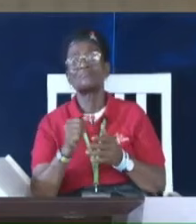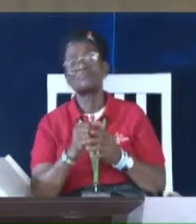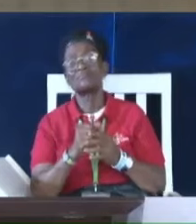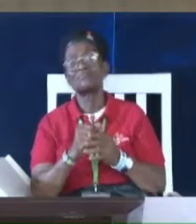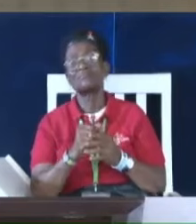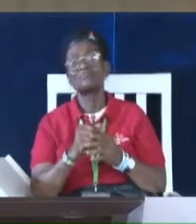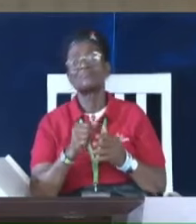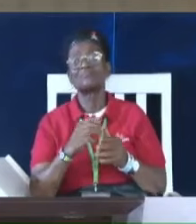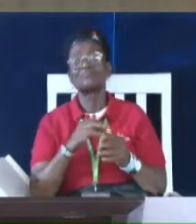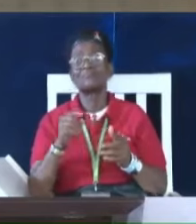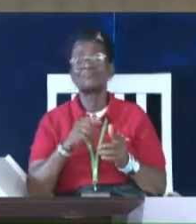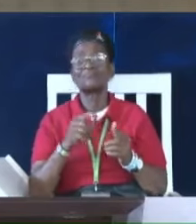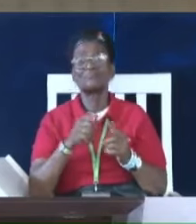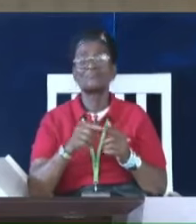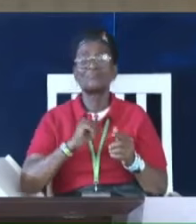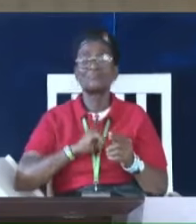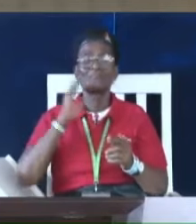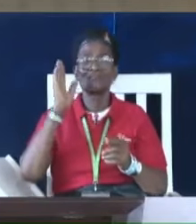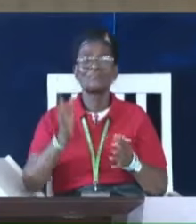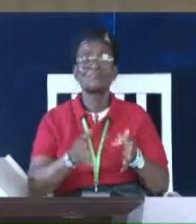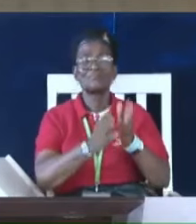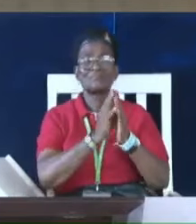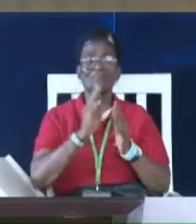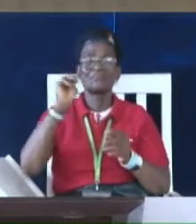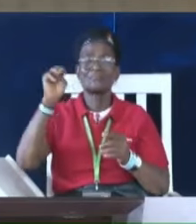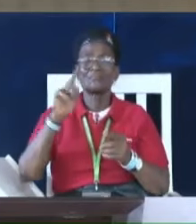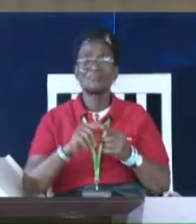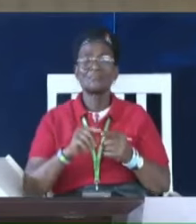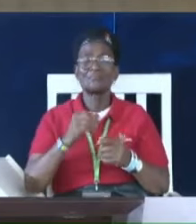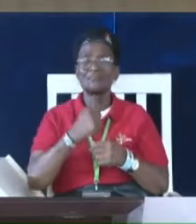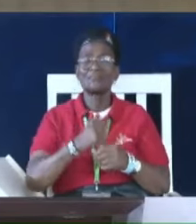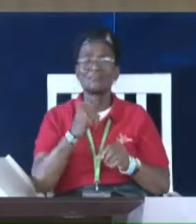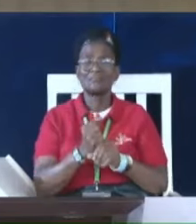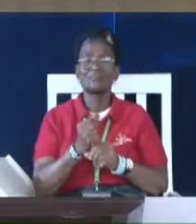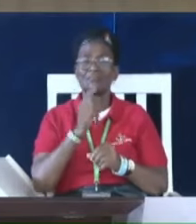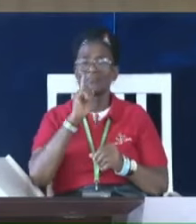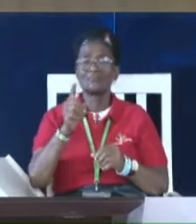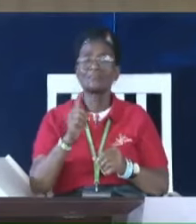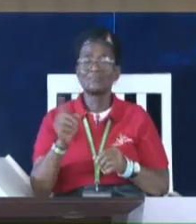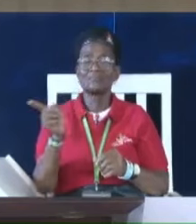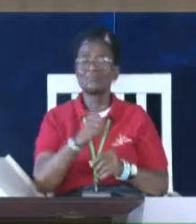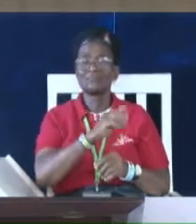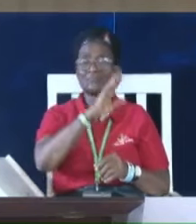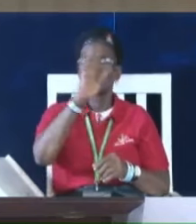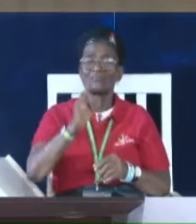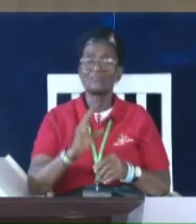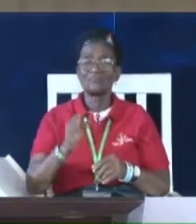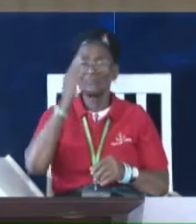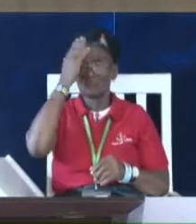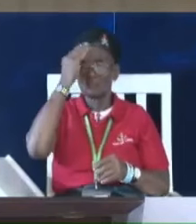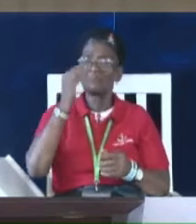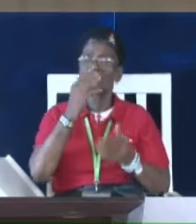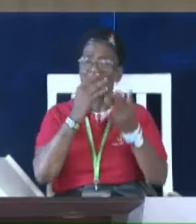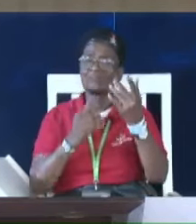And then I'm going to ask him to make sure you never know sorrow again.